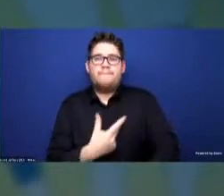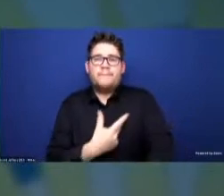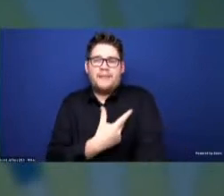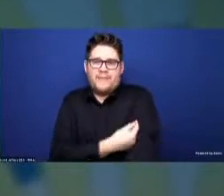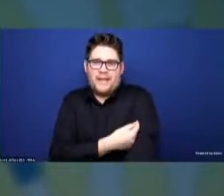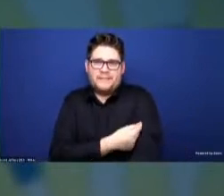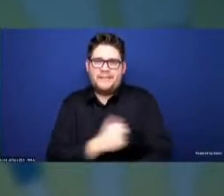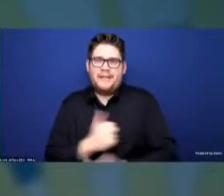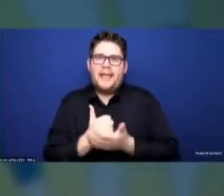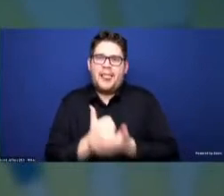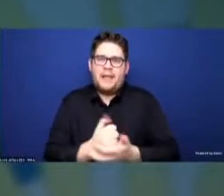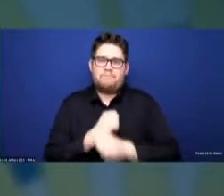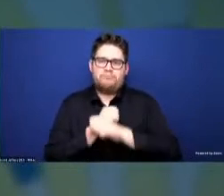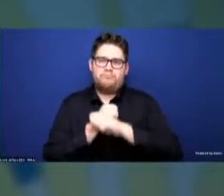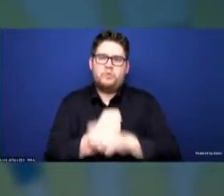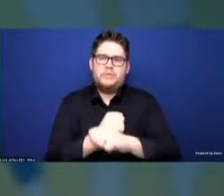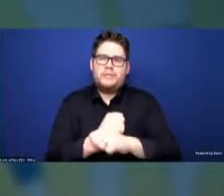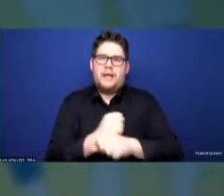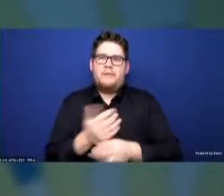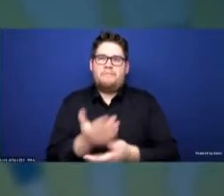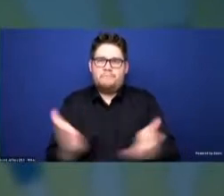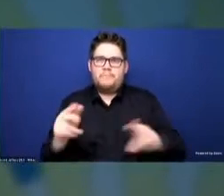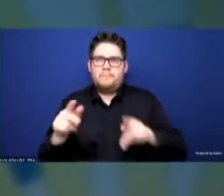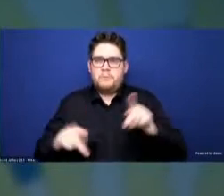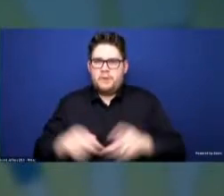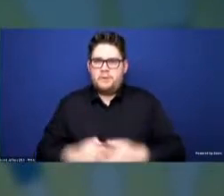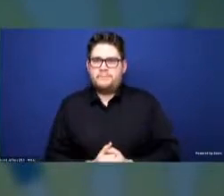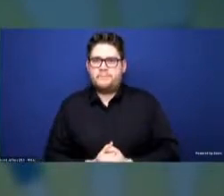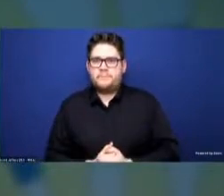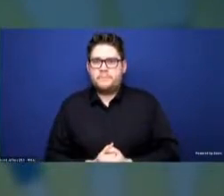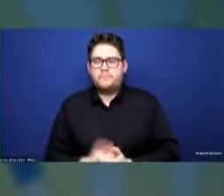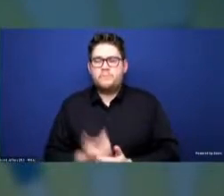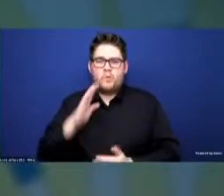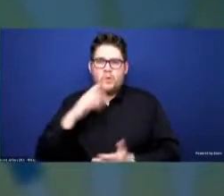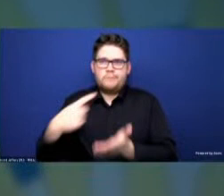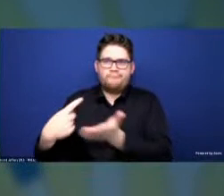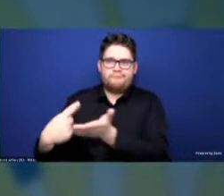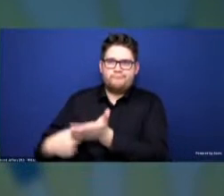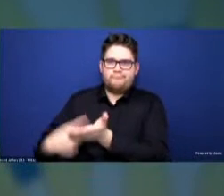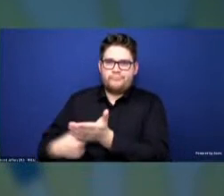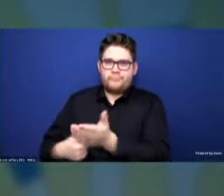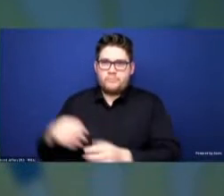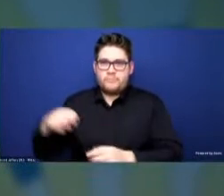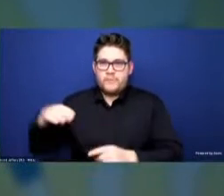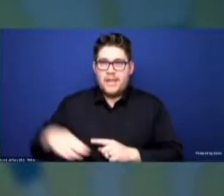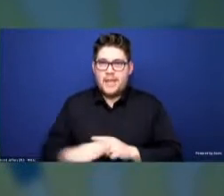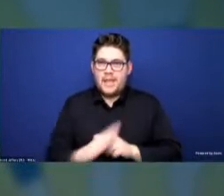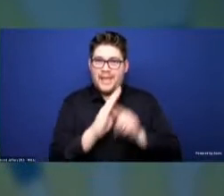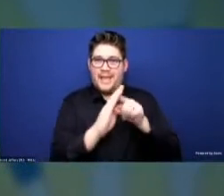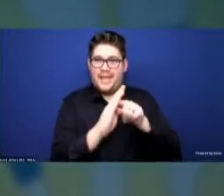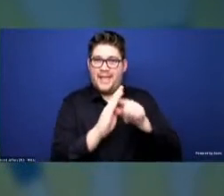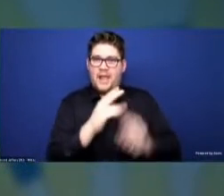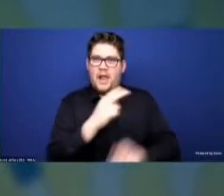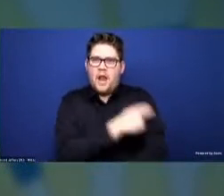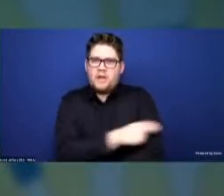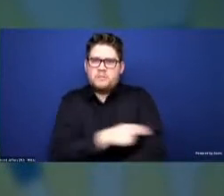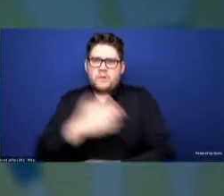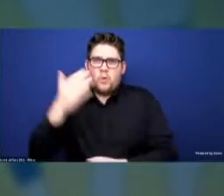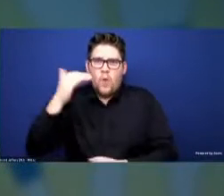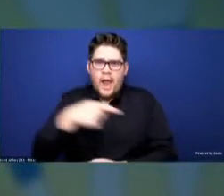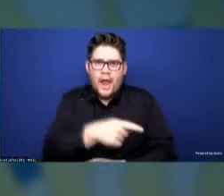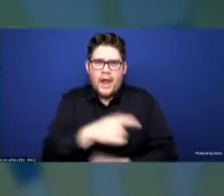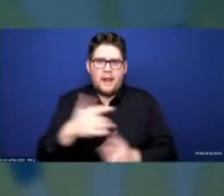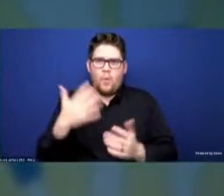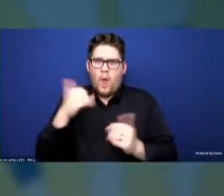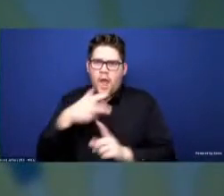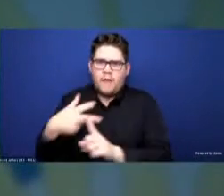hospitalizations and why we're targeting our immunization programs where we are in a minute. The next epidemic